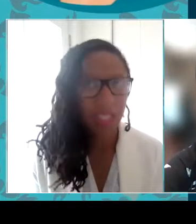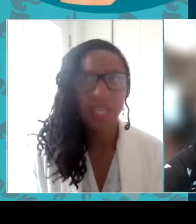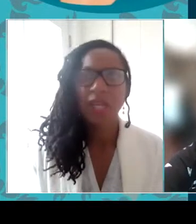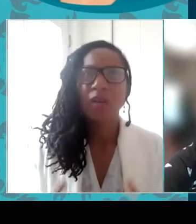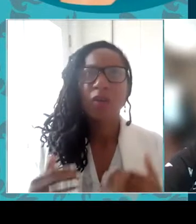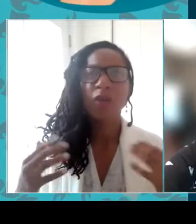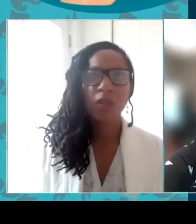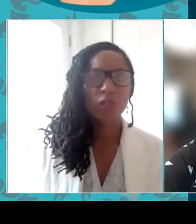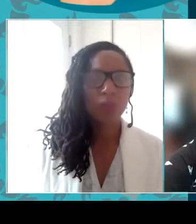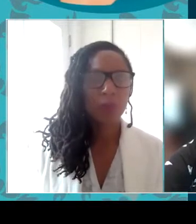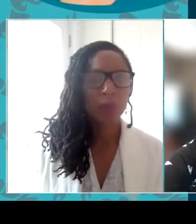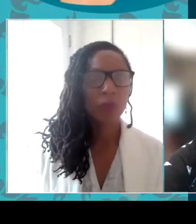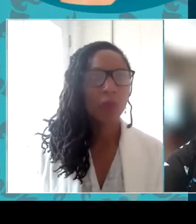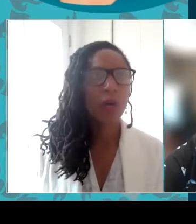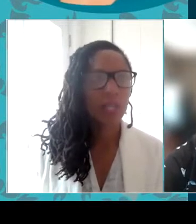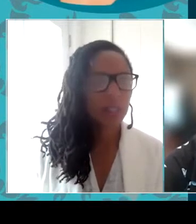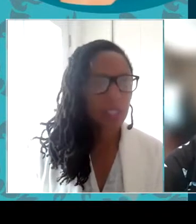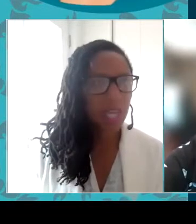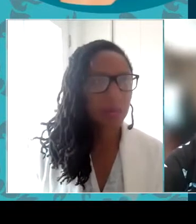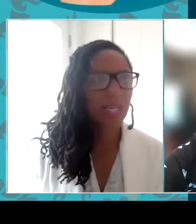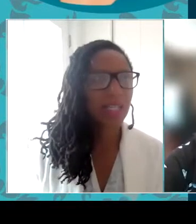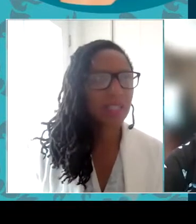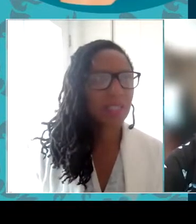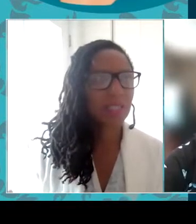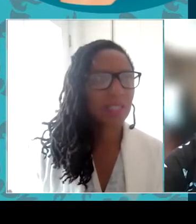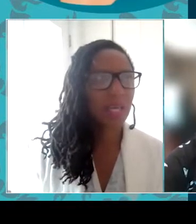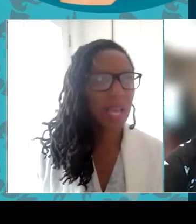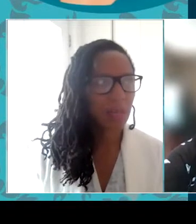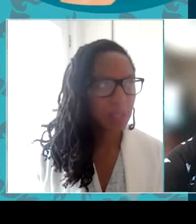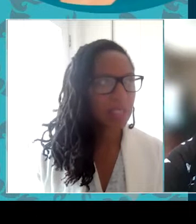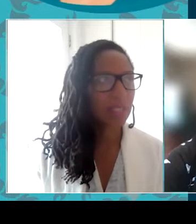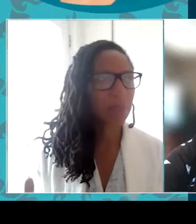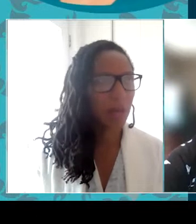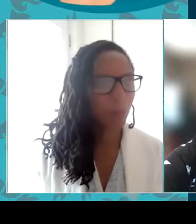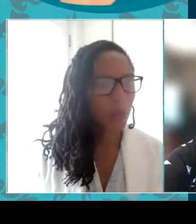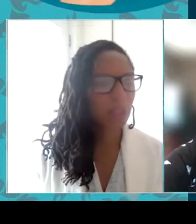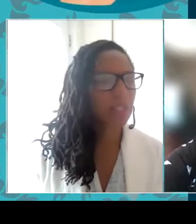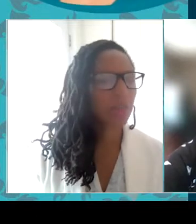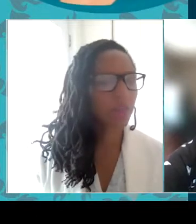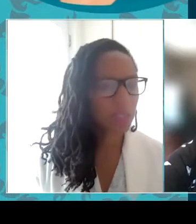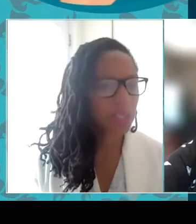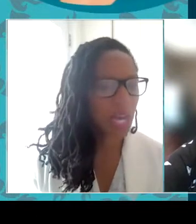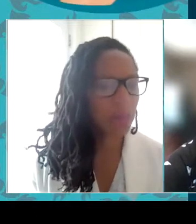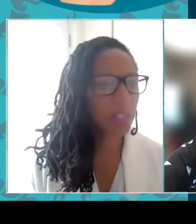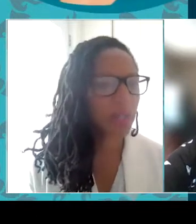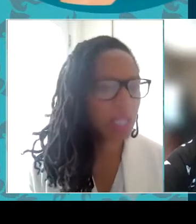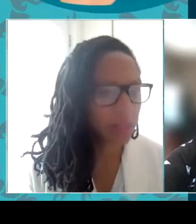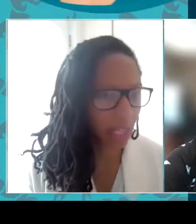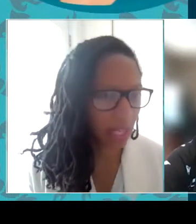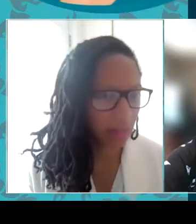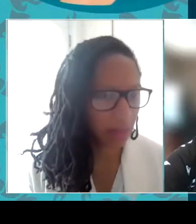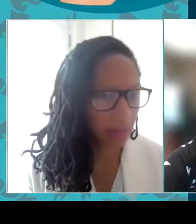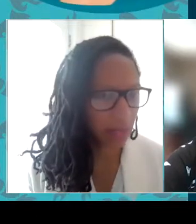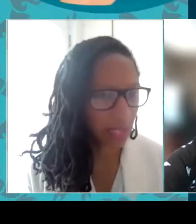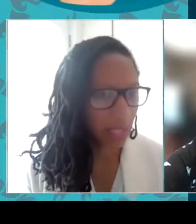justice, for those people who are here today because ableism, that word, it's the first time they're